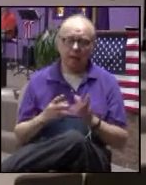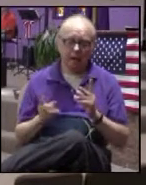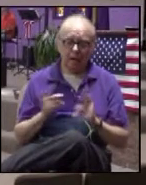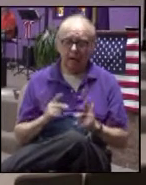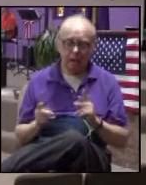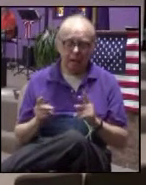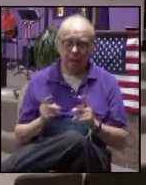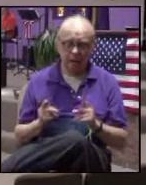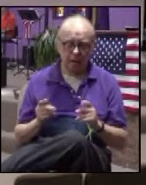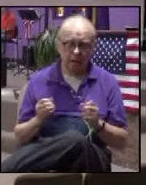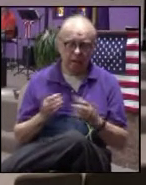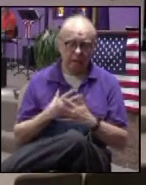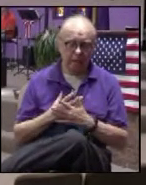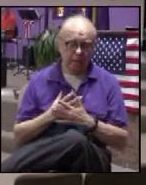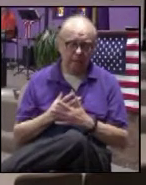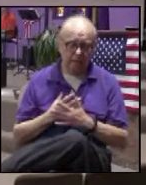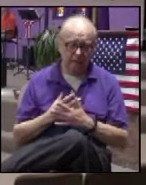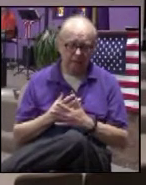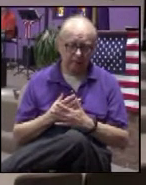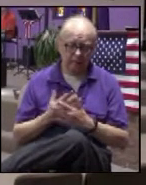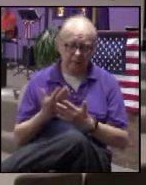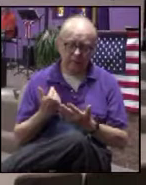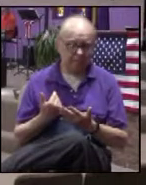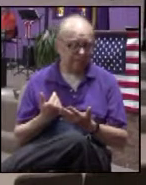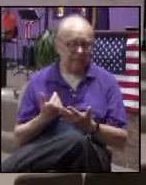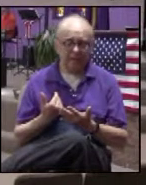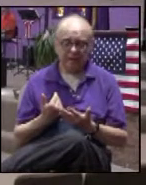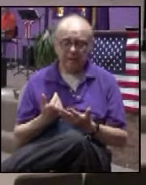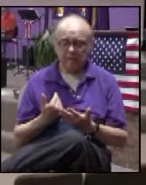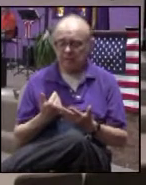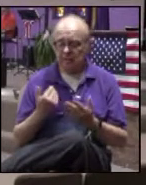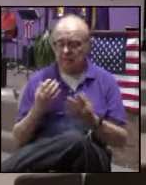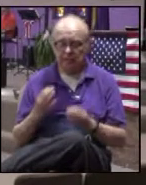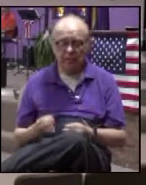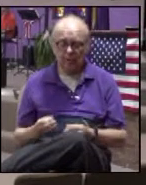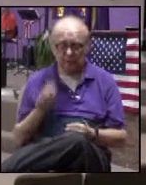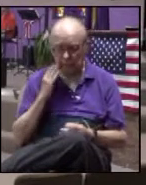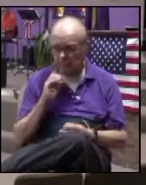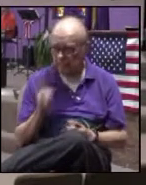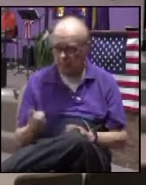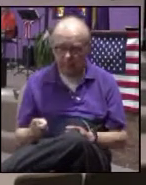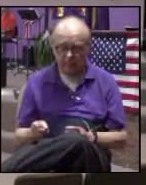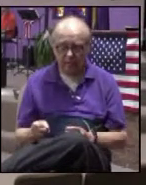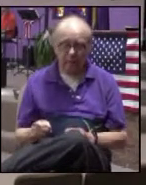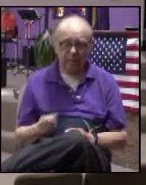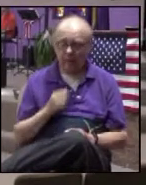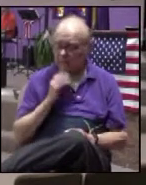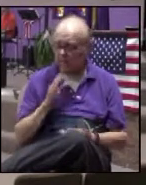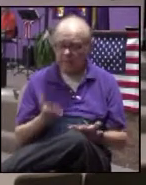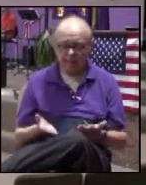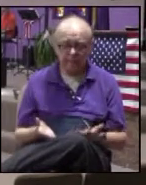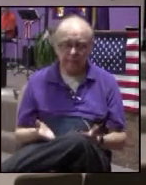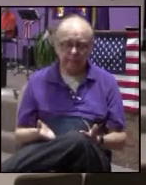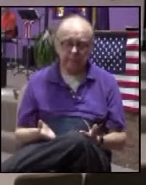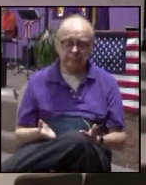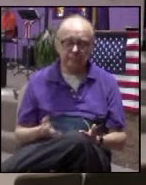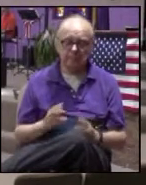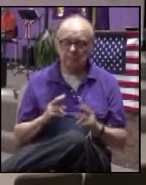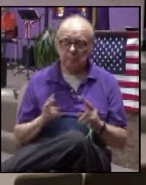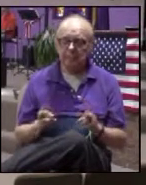kind of get fear because it talks about predestination and preordination and those types of things. And you're thinking, oh, I'm not a Calvinist, I'm not this. Look at this